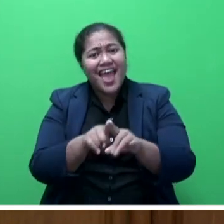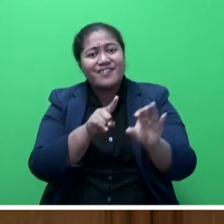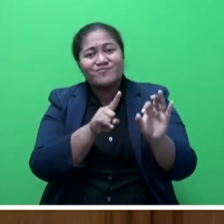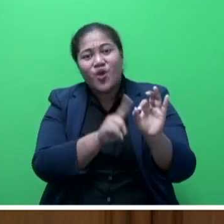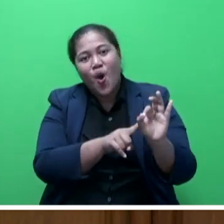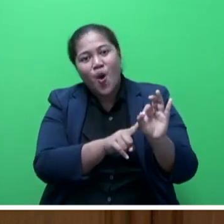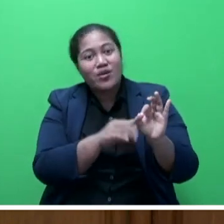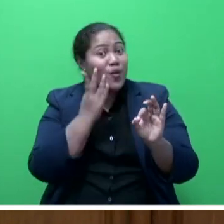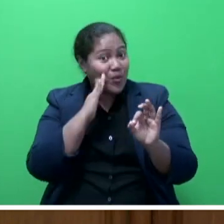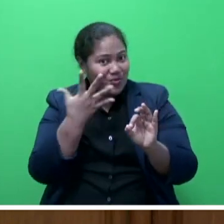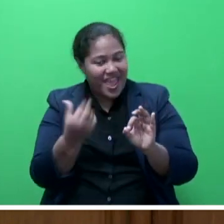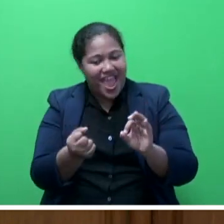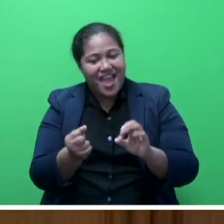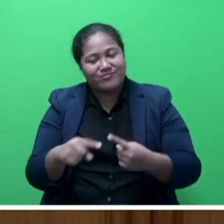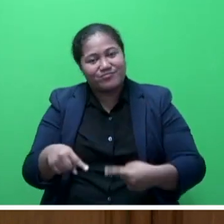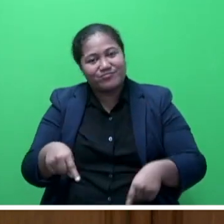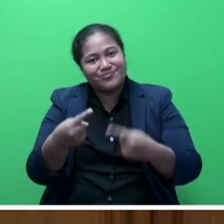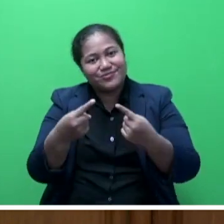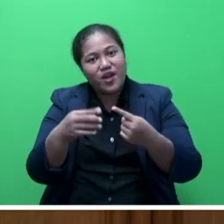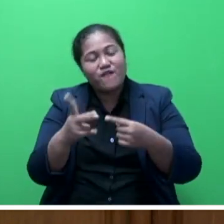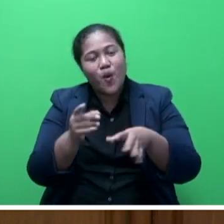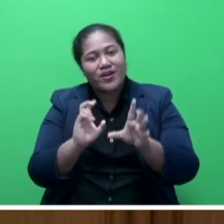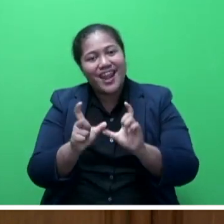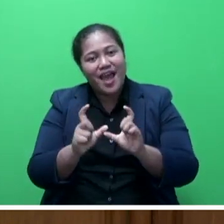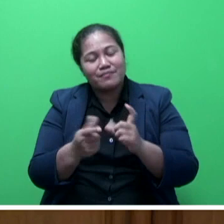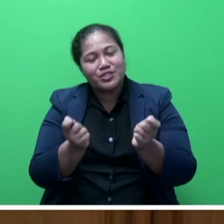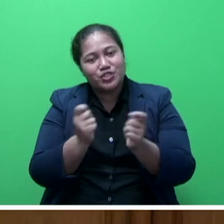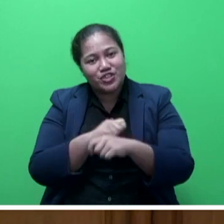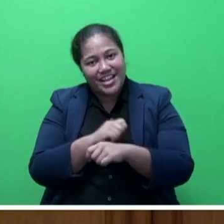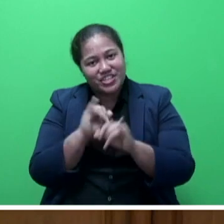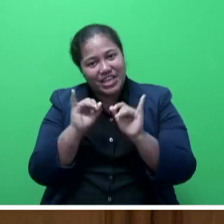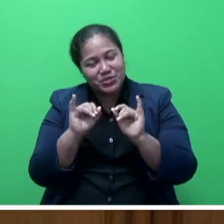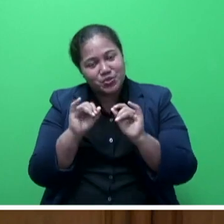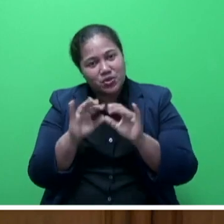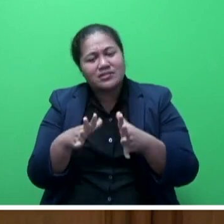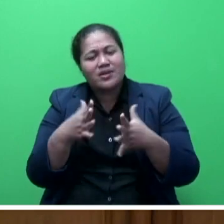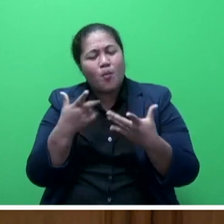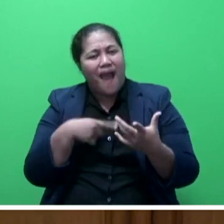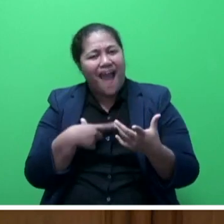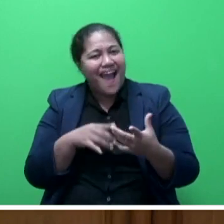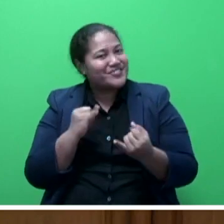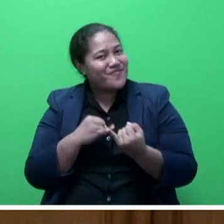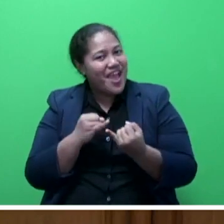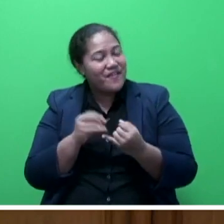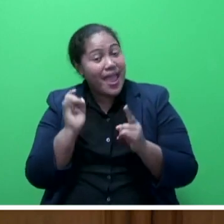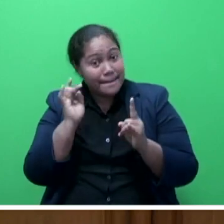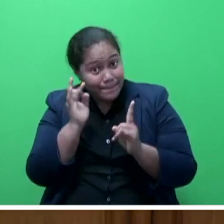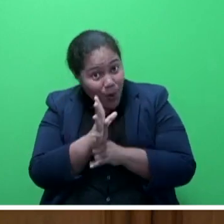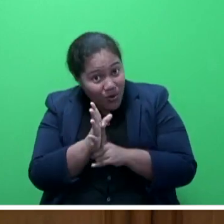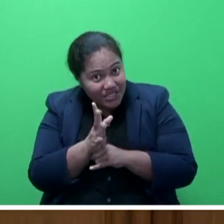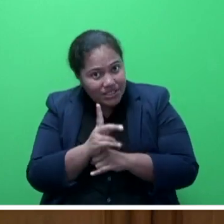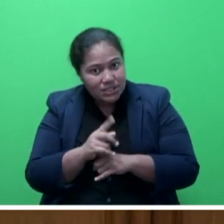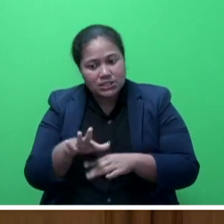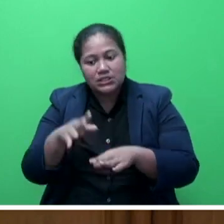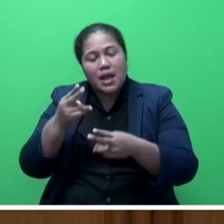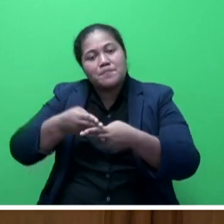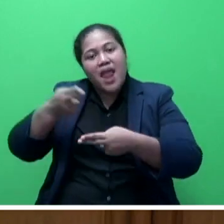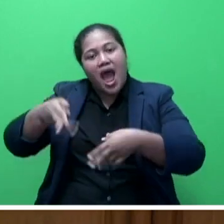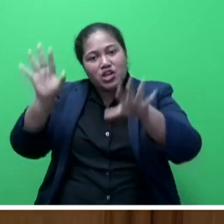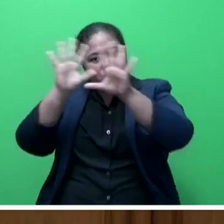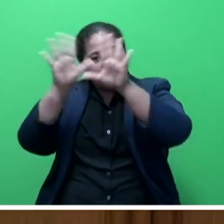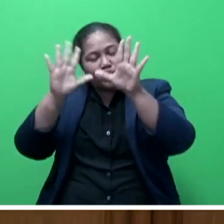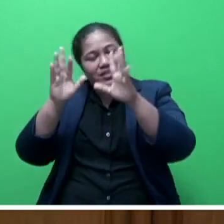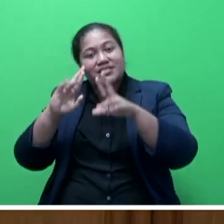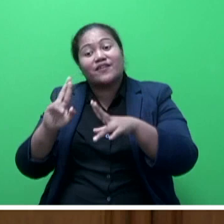fight against climate change and how it is important to plant trees now for the sake of our future